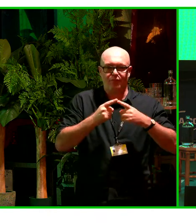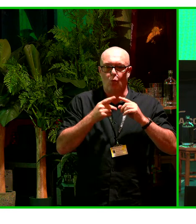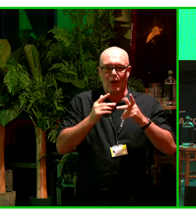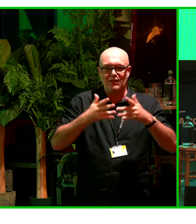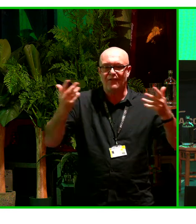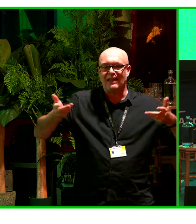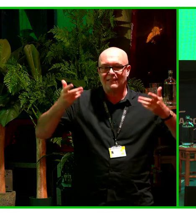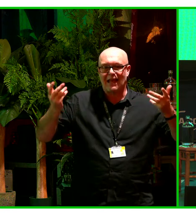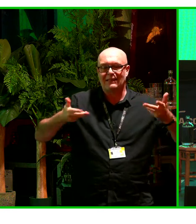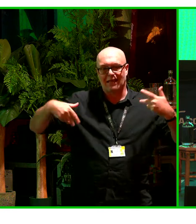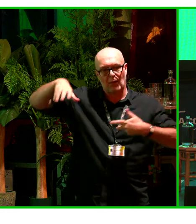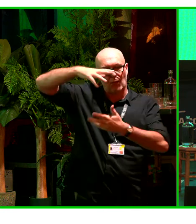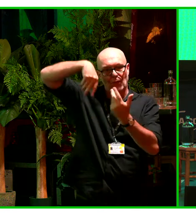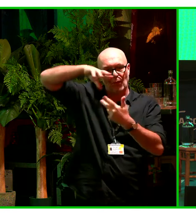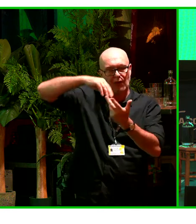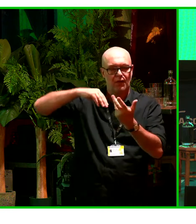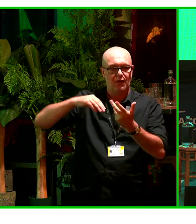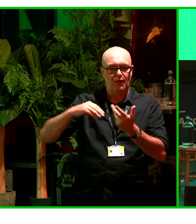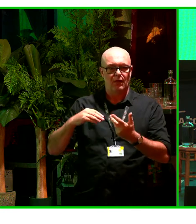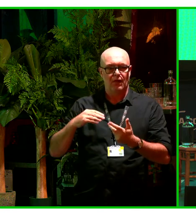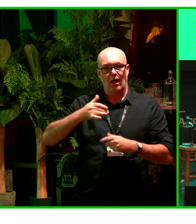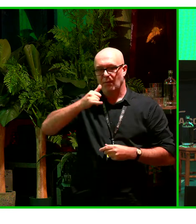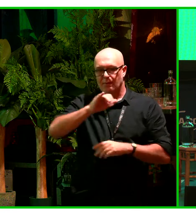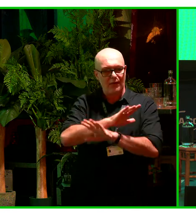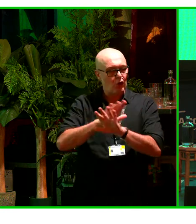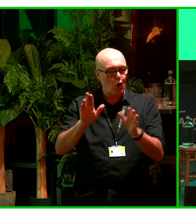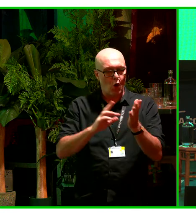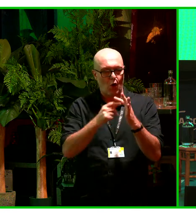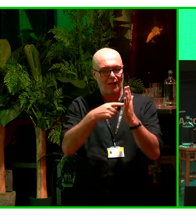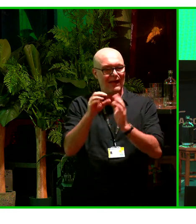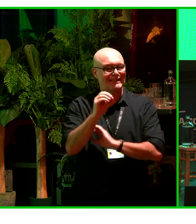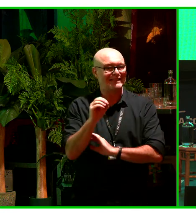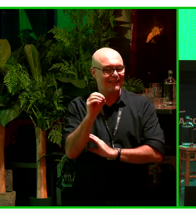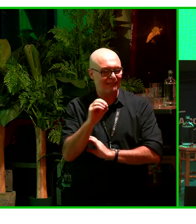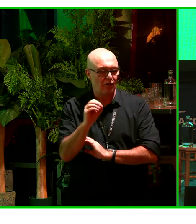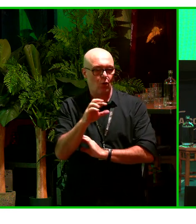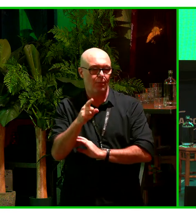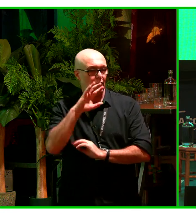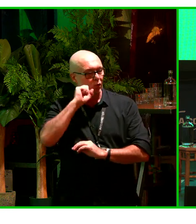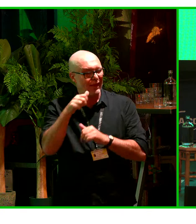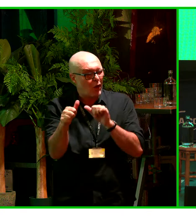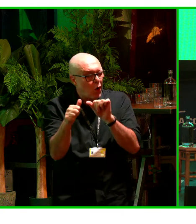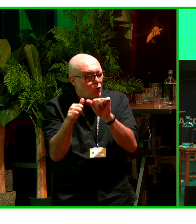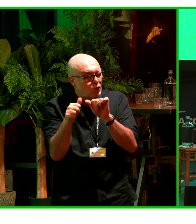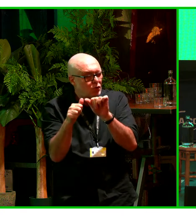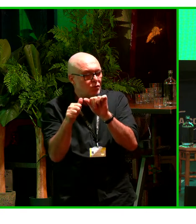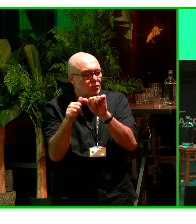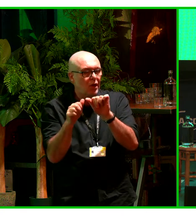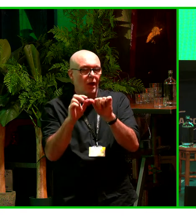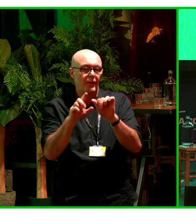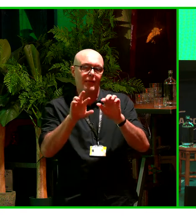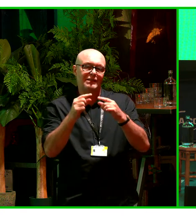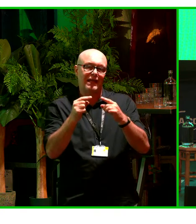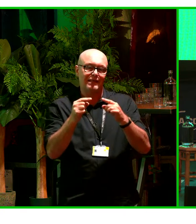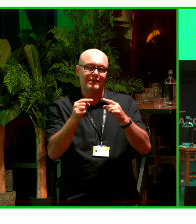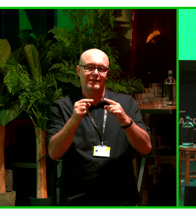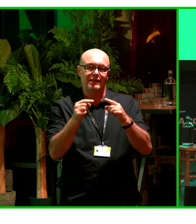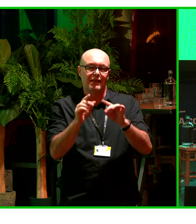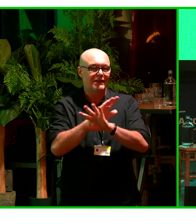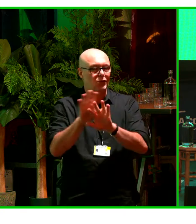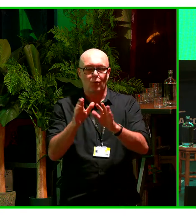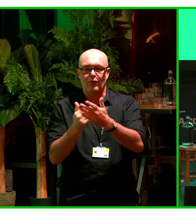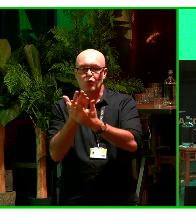them. And you might not get to net zero at the moment, as Mike's saying, but you're very close. The challenge is our